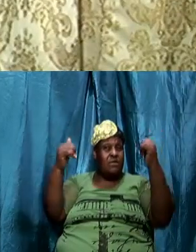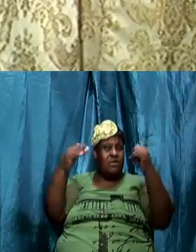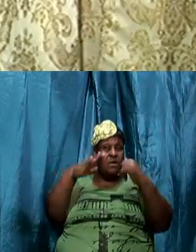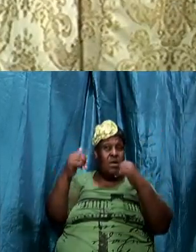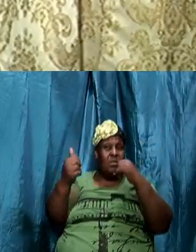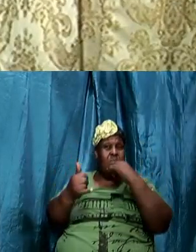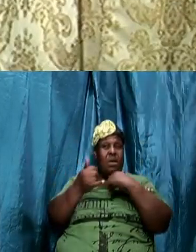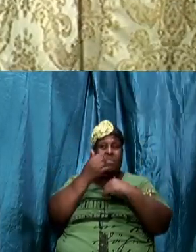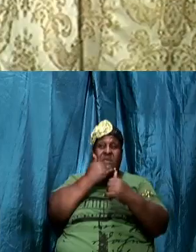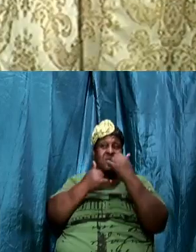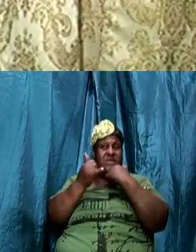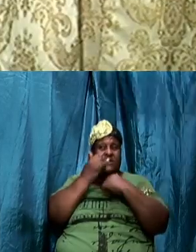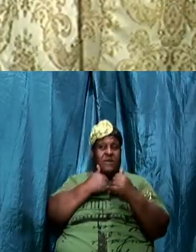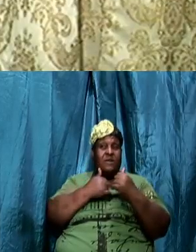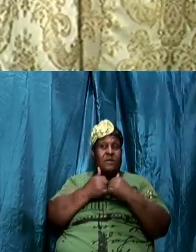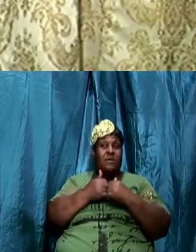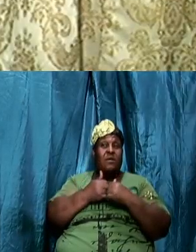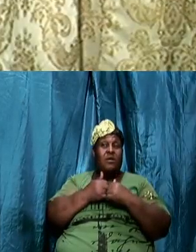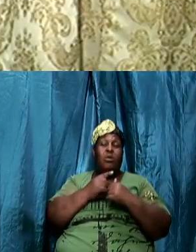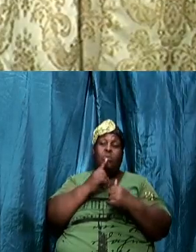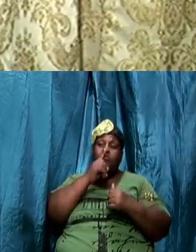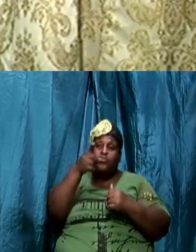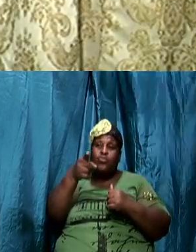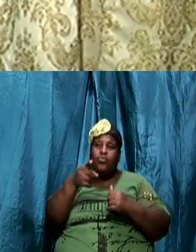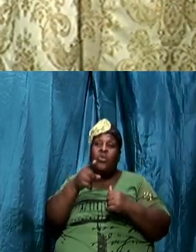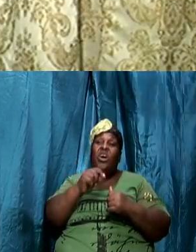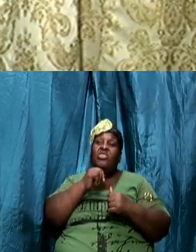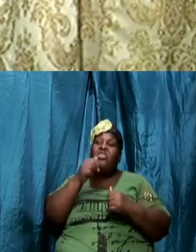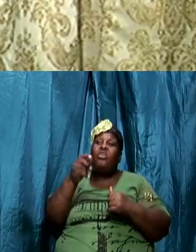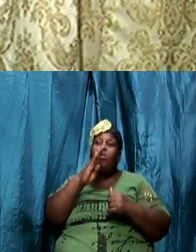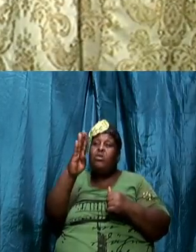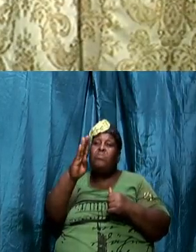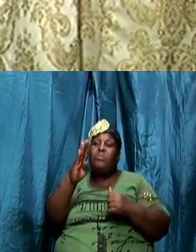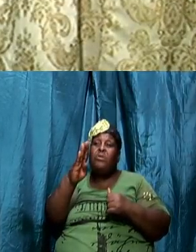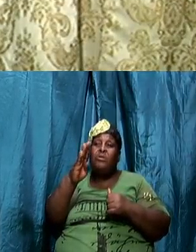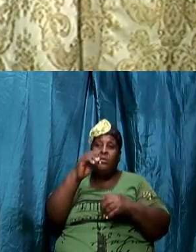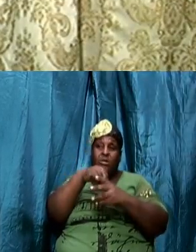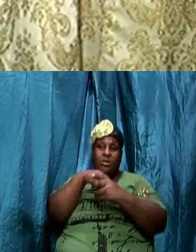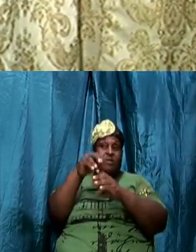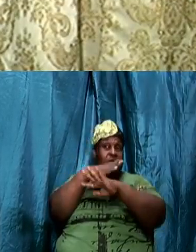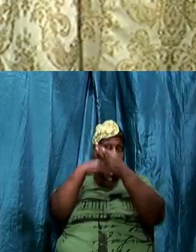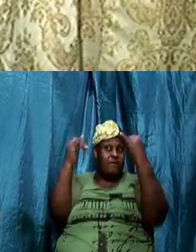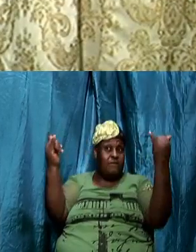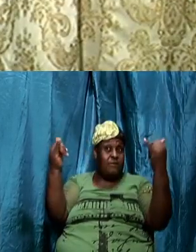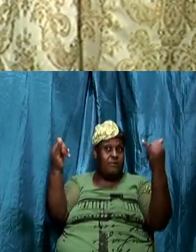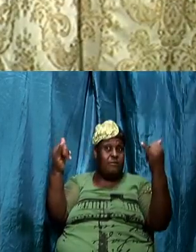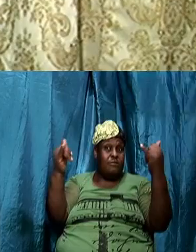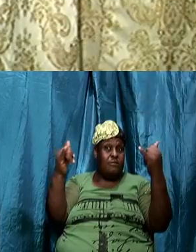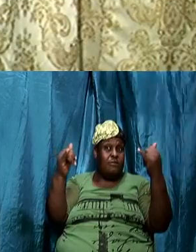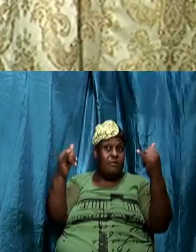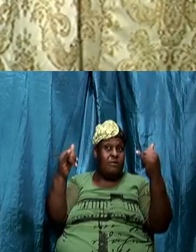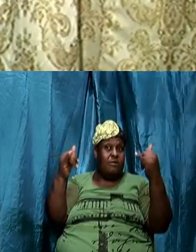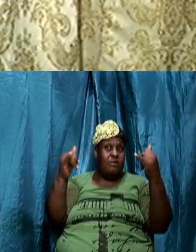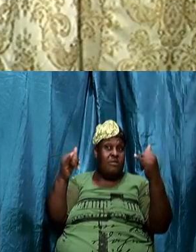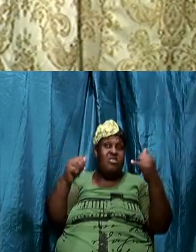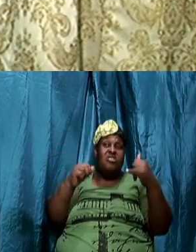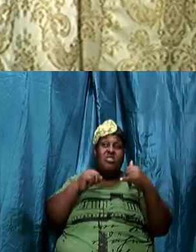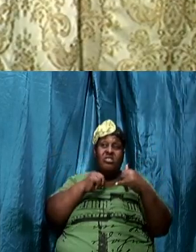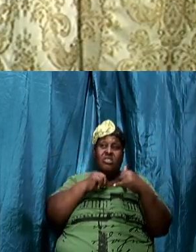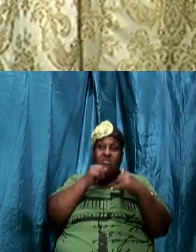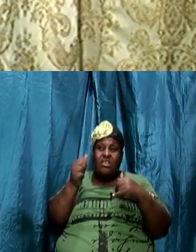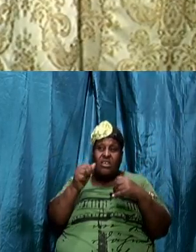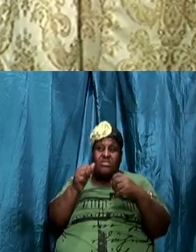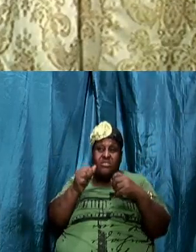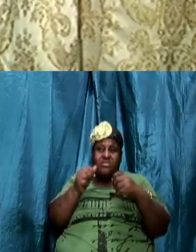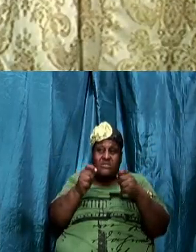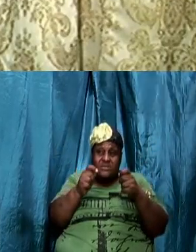to be deliberate, or you're not going to be there. If you hip and scotch and little